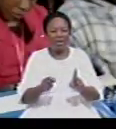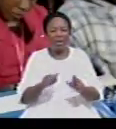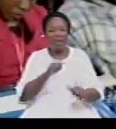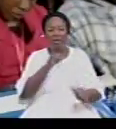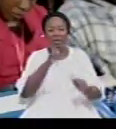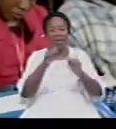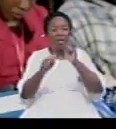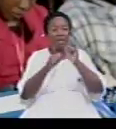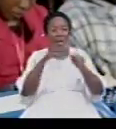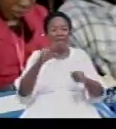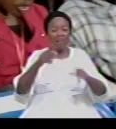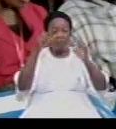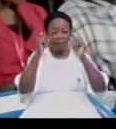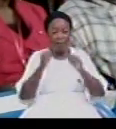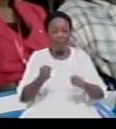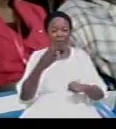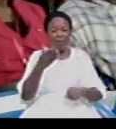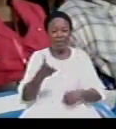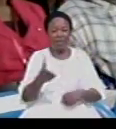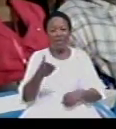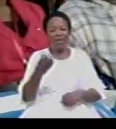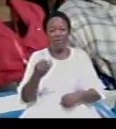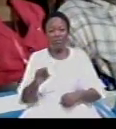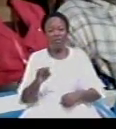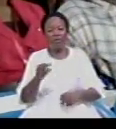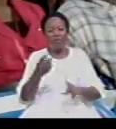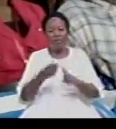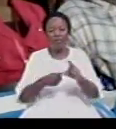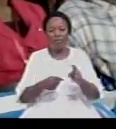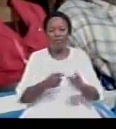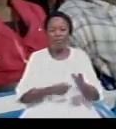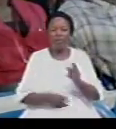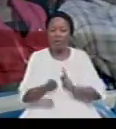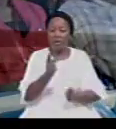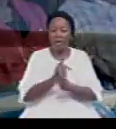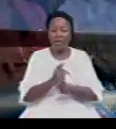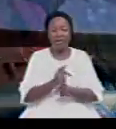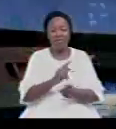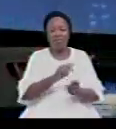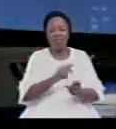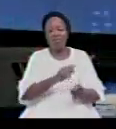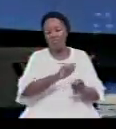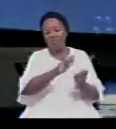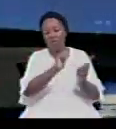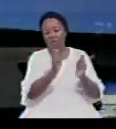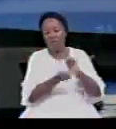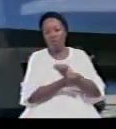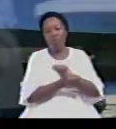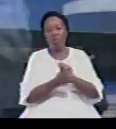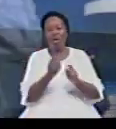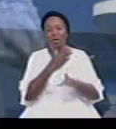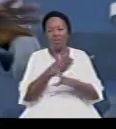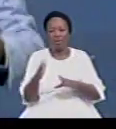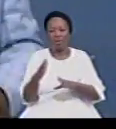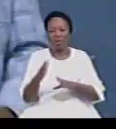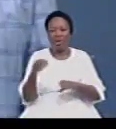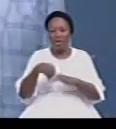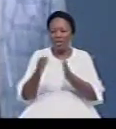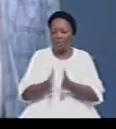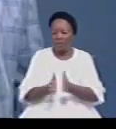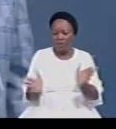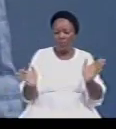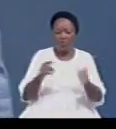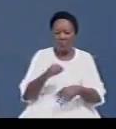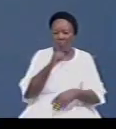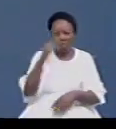from such turn away. In the public, as you see them, you won't think of any other. This